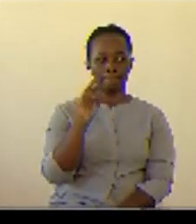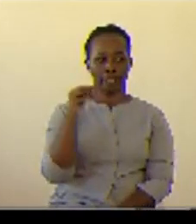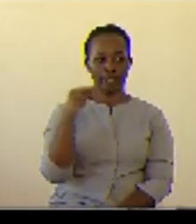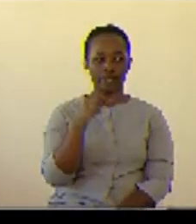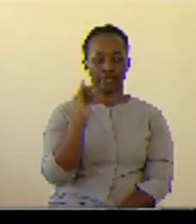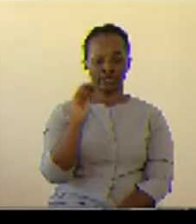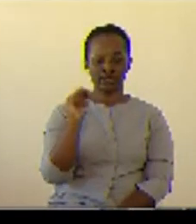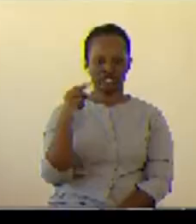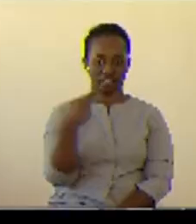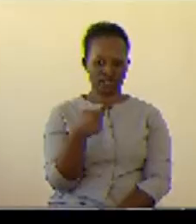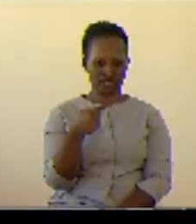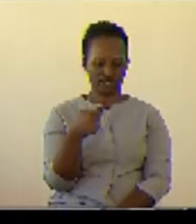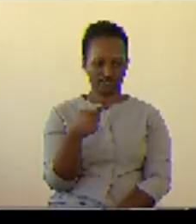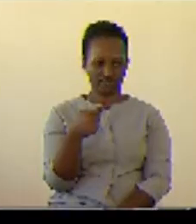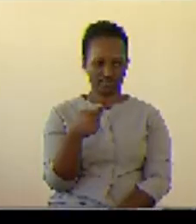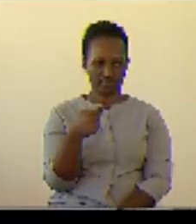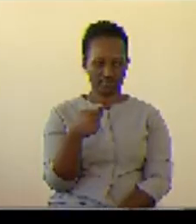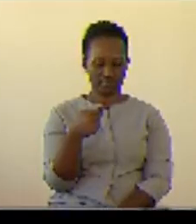amalgamation or integration.